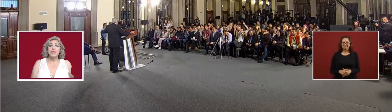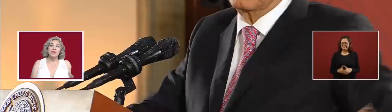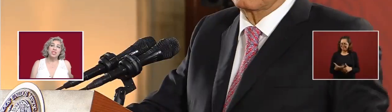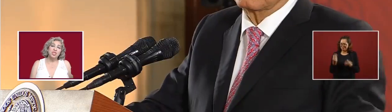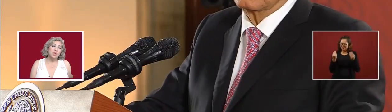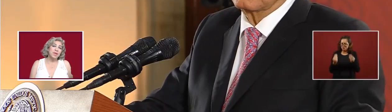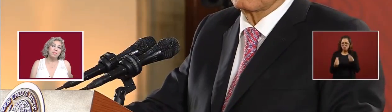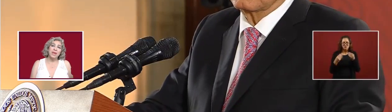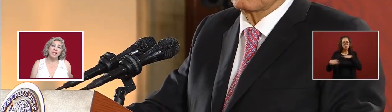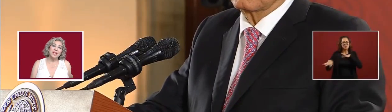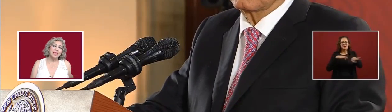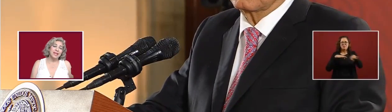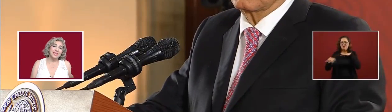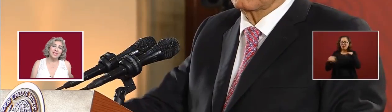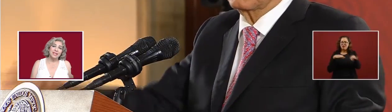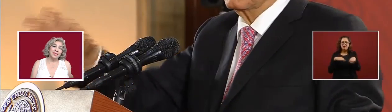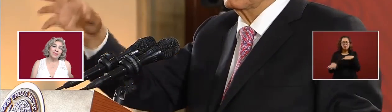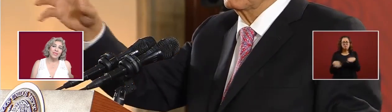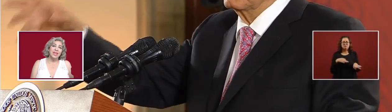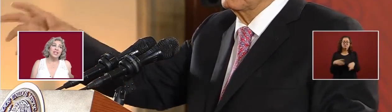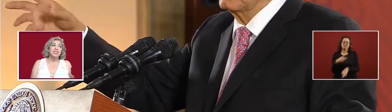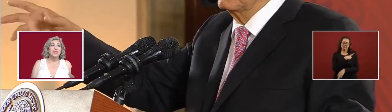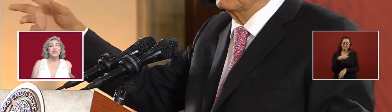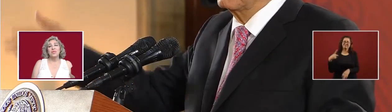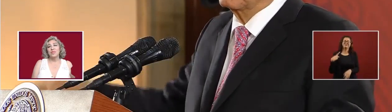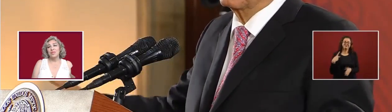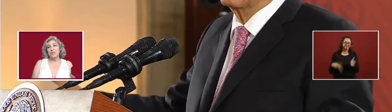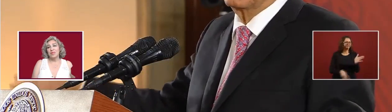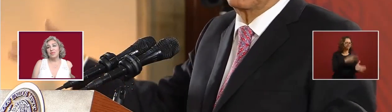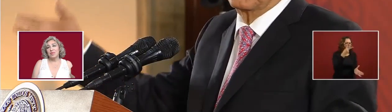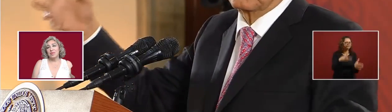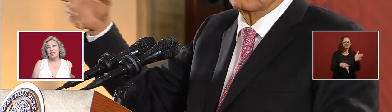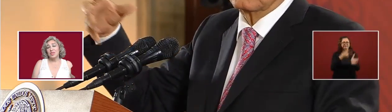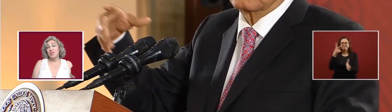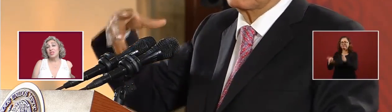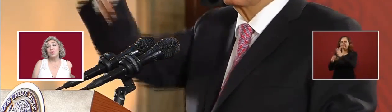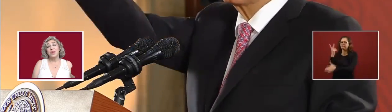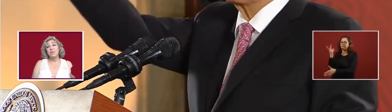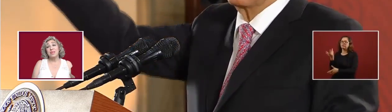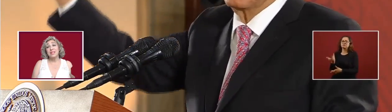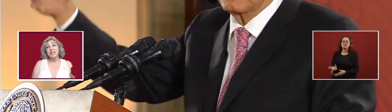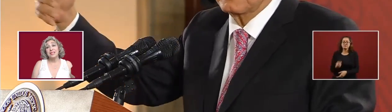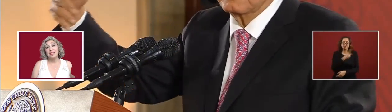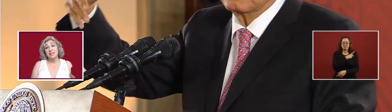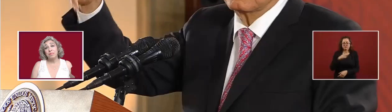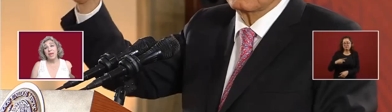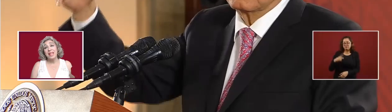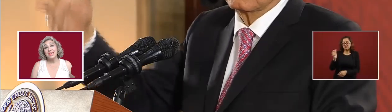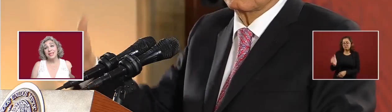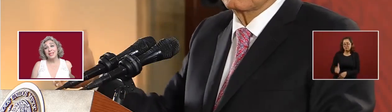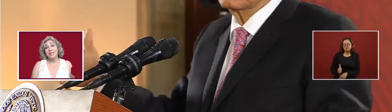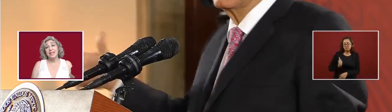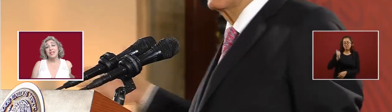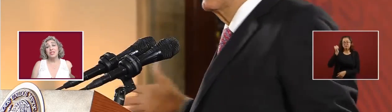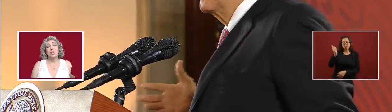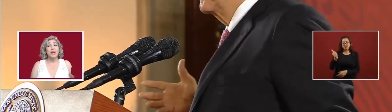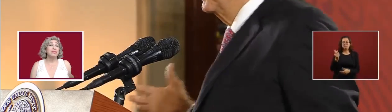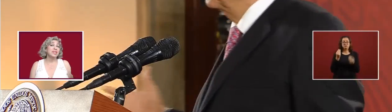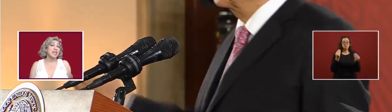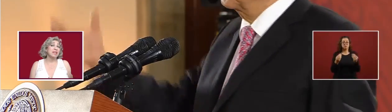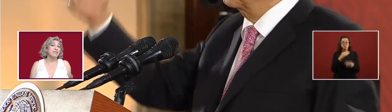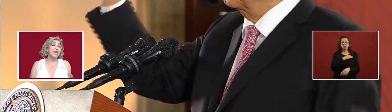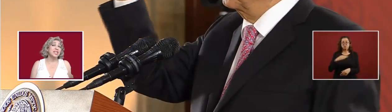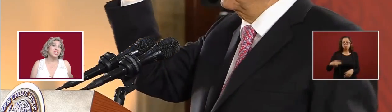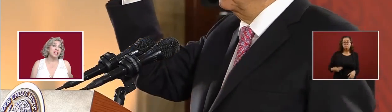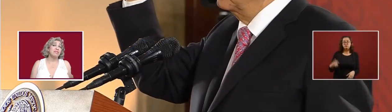When there's so many pending things, so, so there's so many municipalities. So I